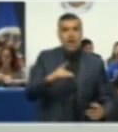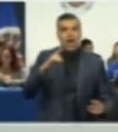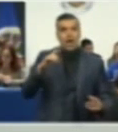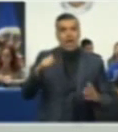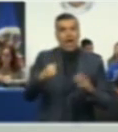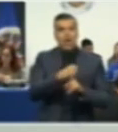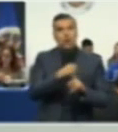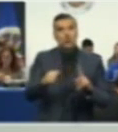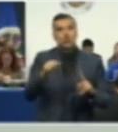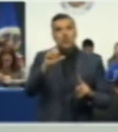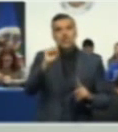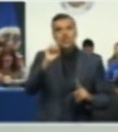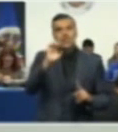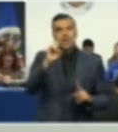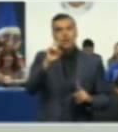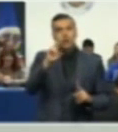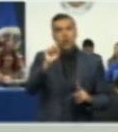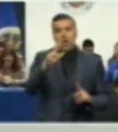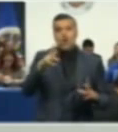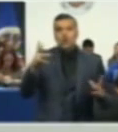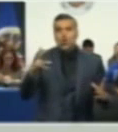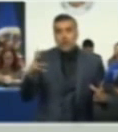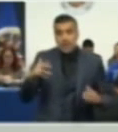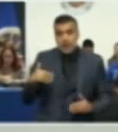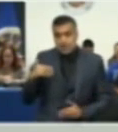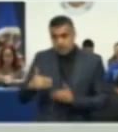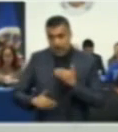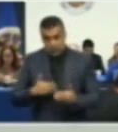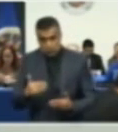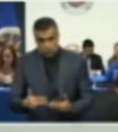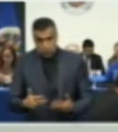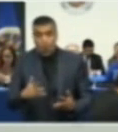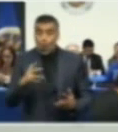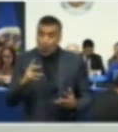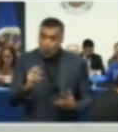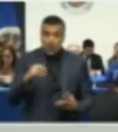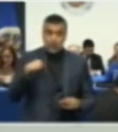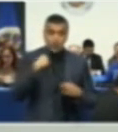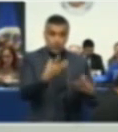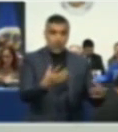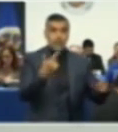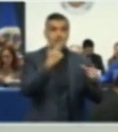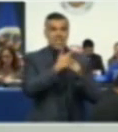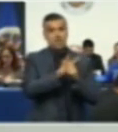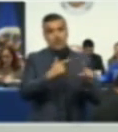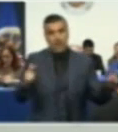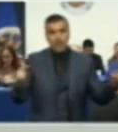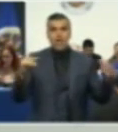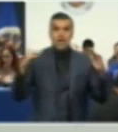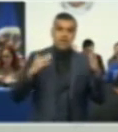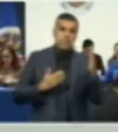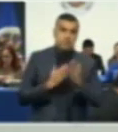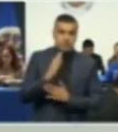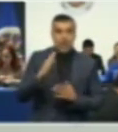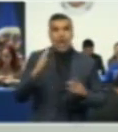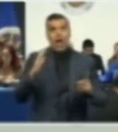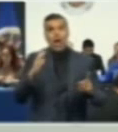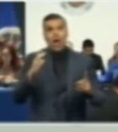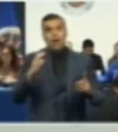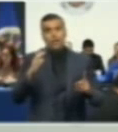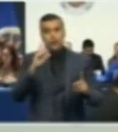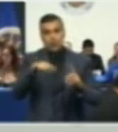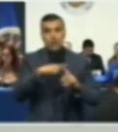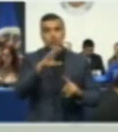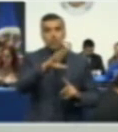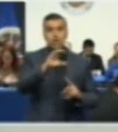sexual abuse. So what steps, although we want to give freedoms and rights, especially in terms of